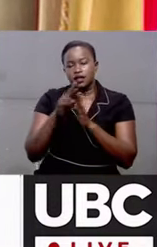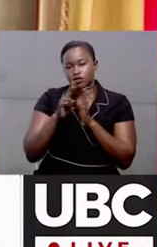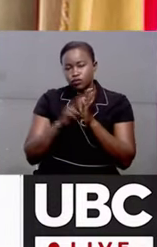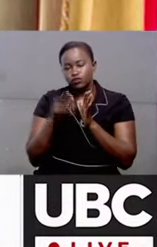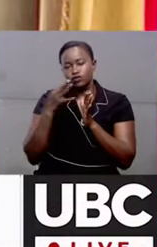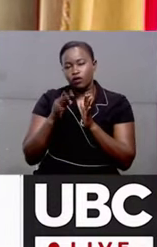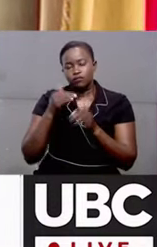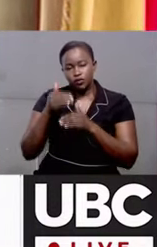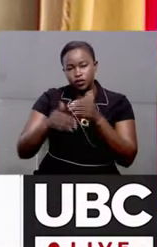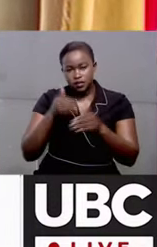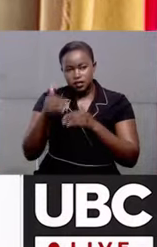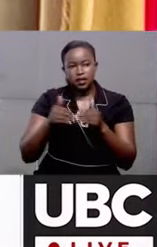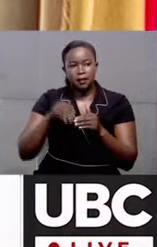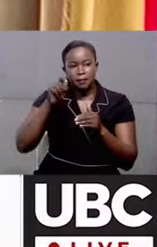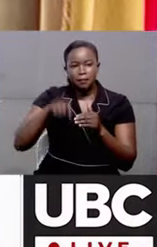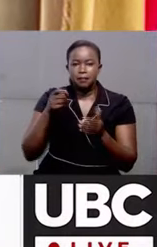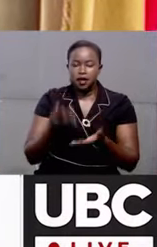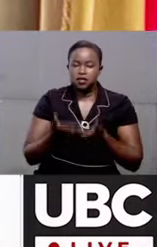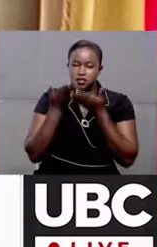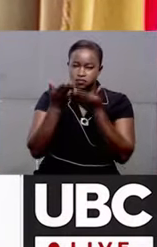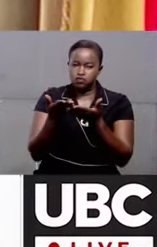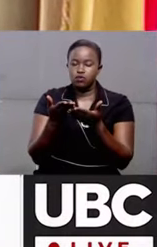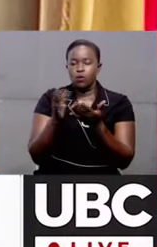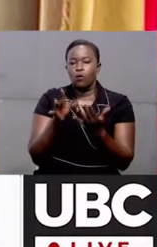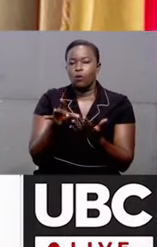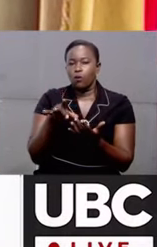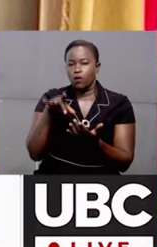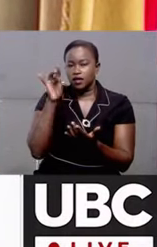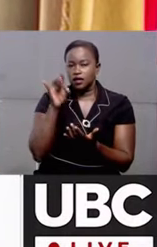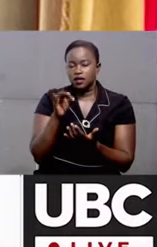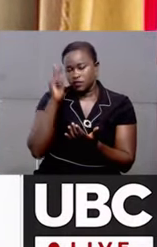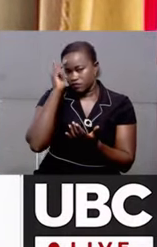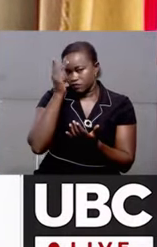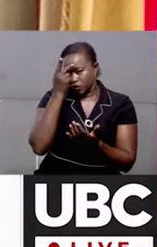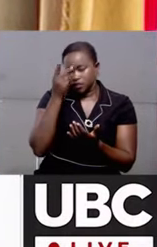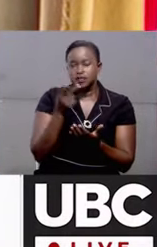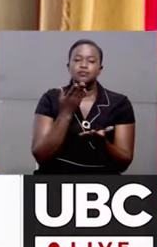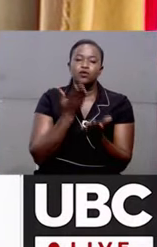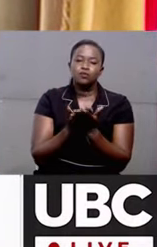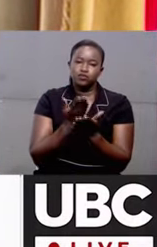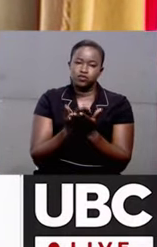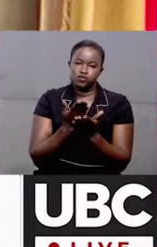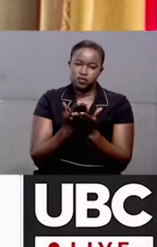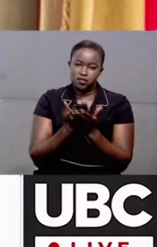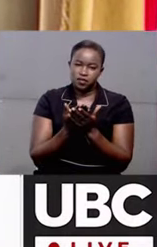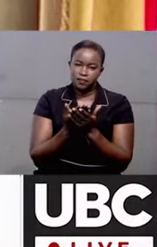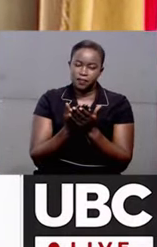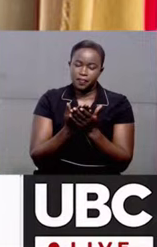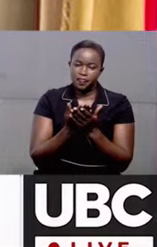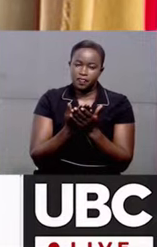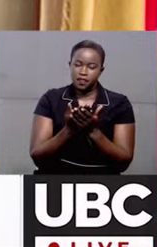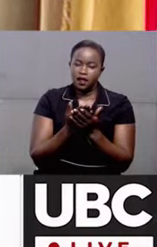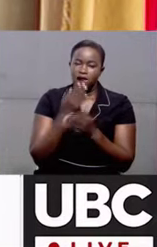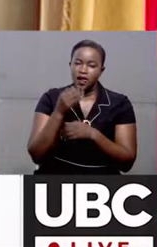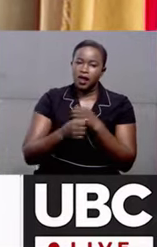Procedure to submit an alternative policy proposals by 29th